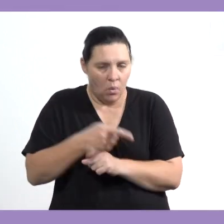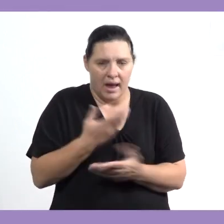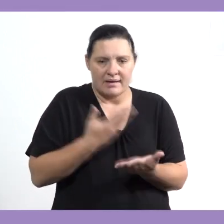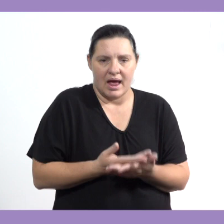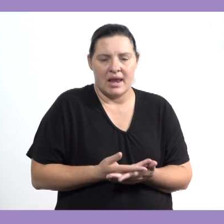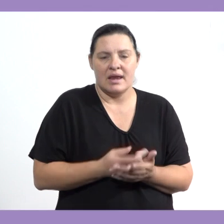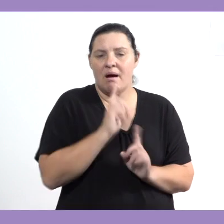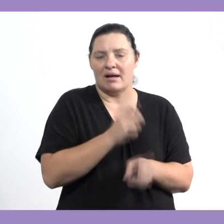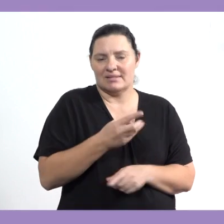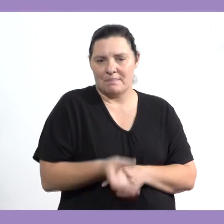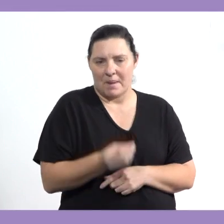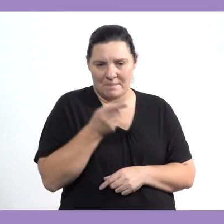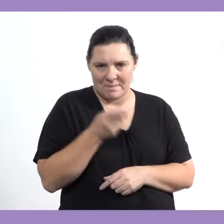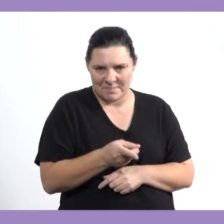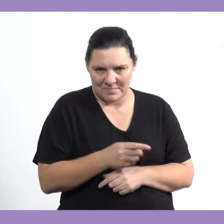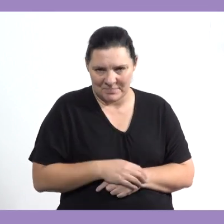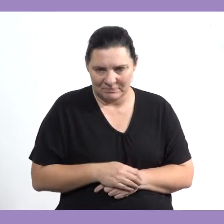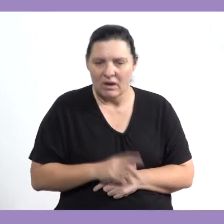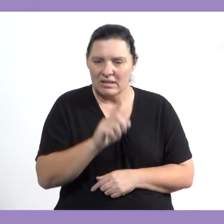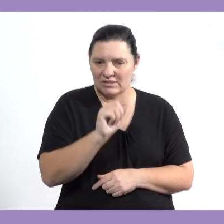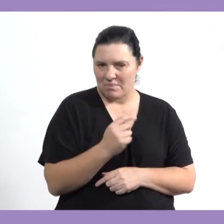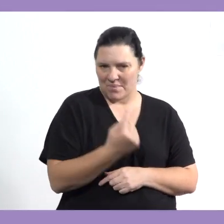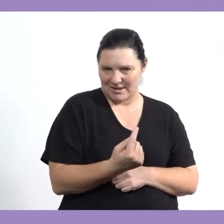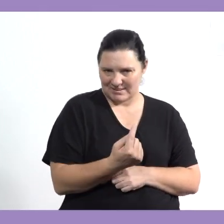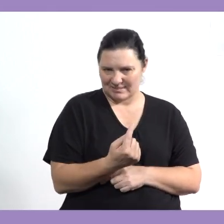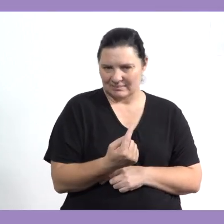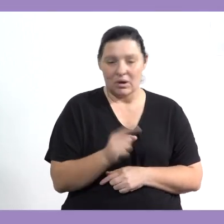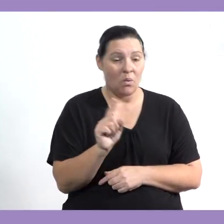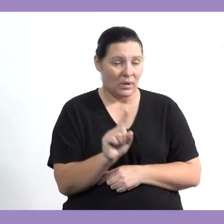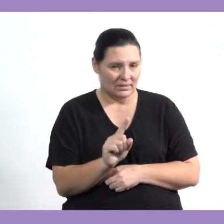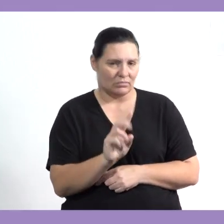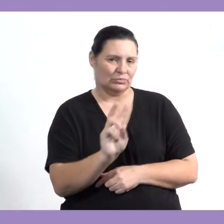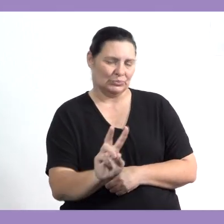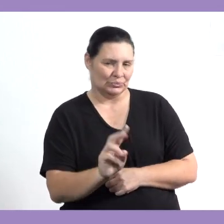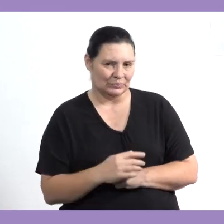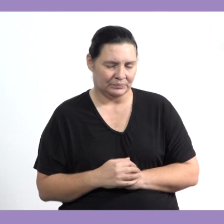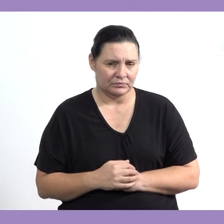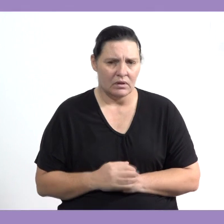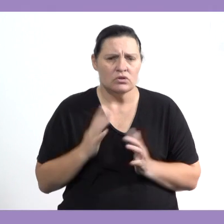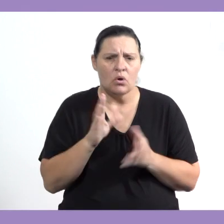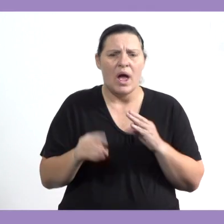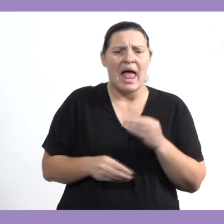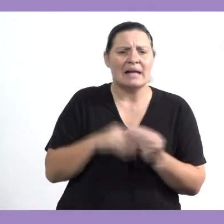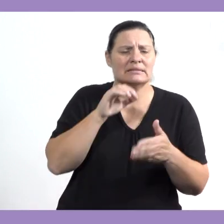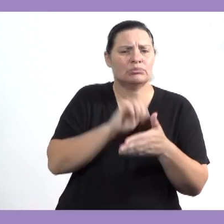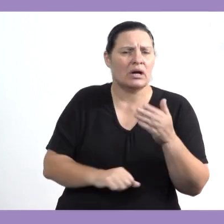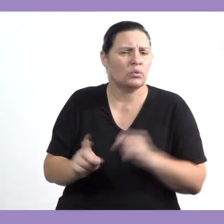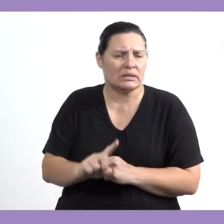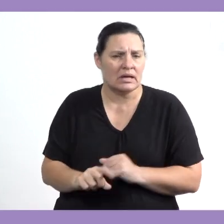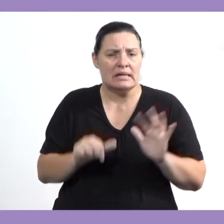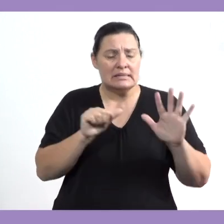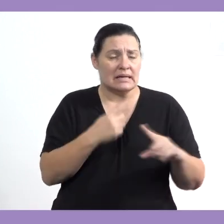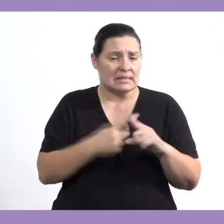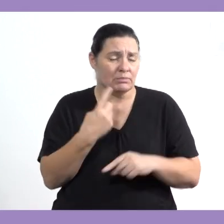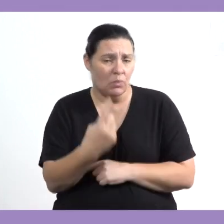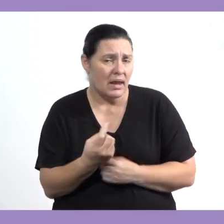to that product so that we can get the first term, which is our 2. So what are we going to add or subtract?